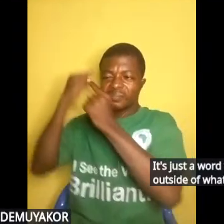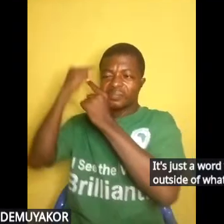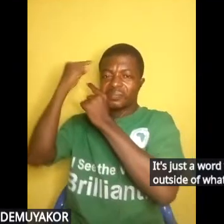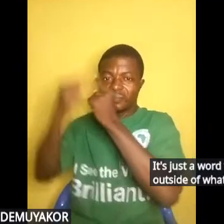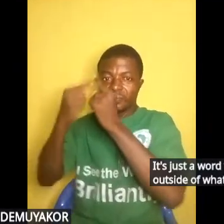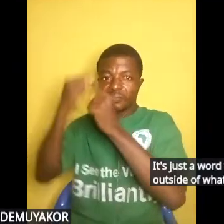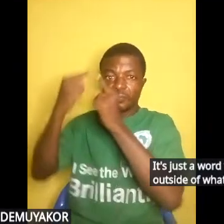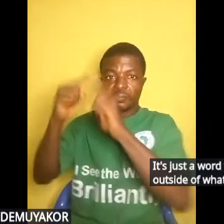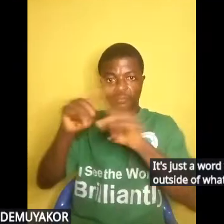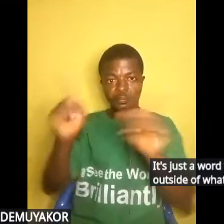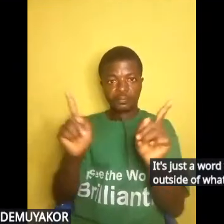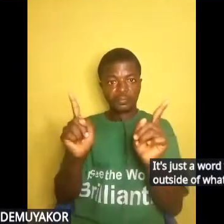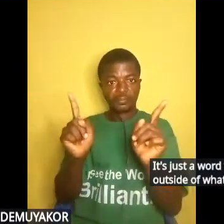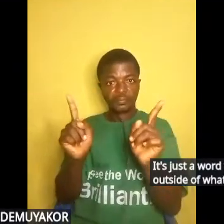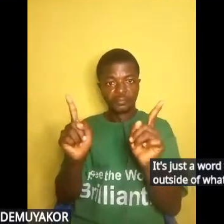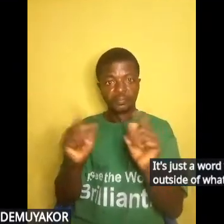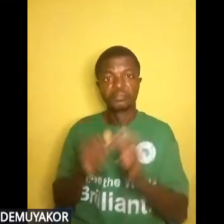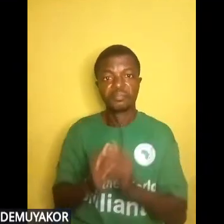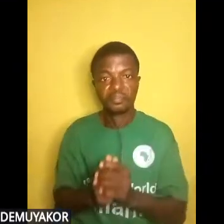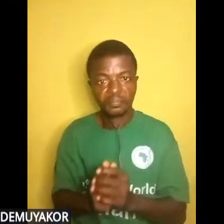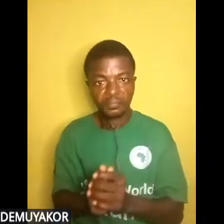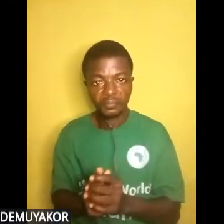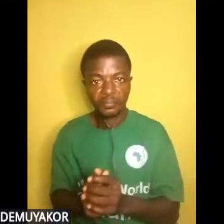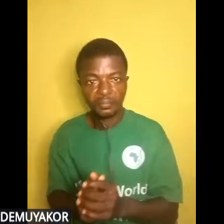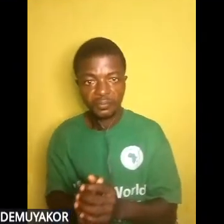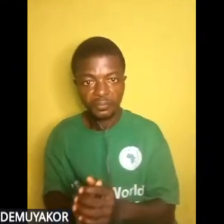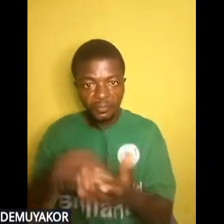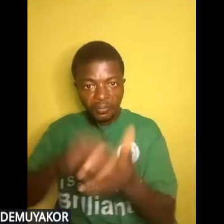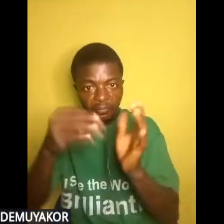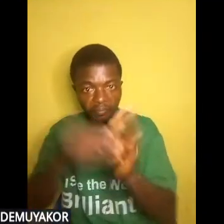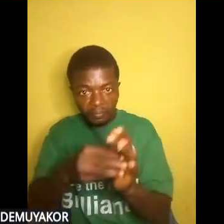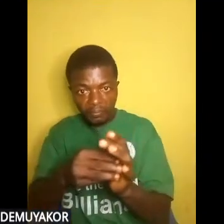consider typical. And as a result, you can give